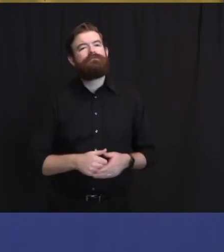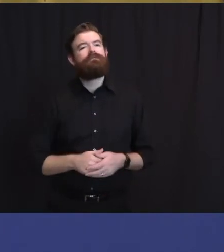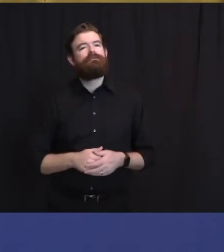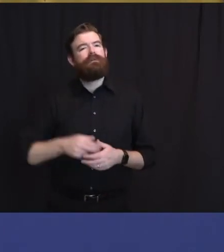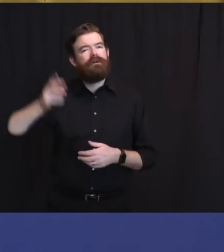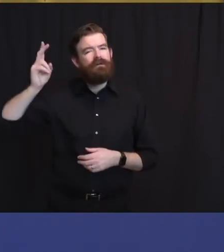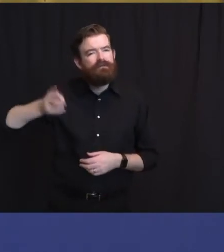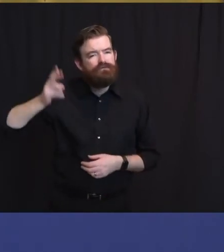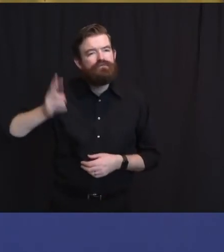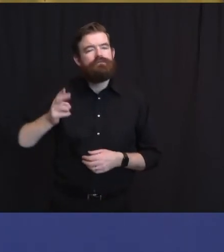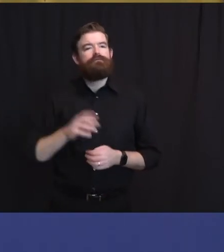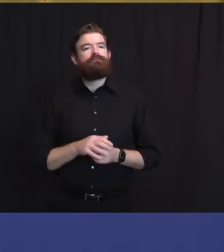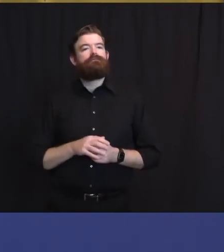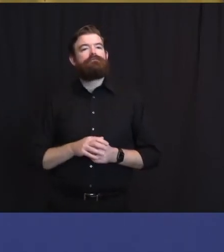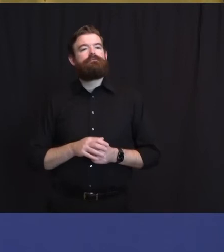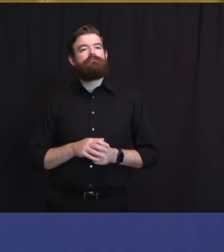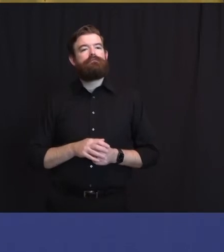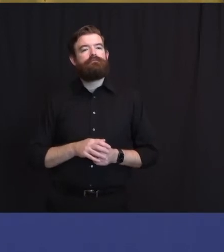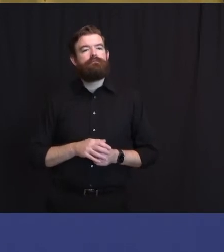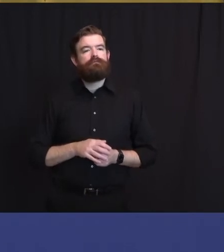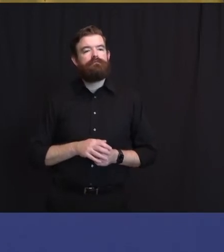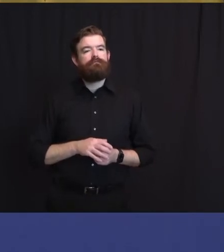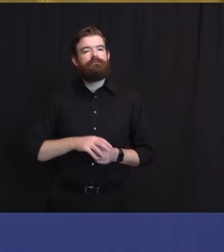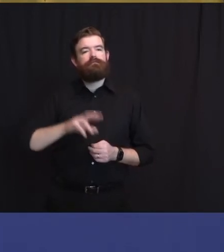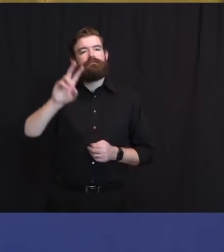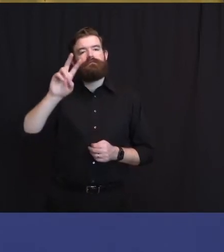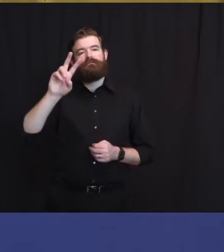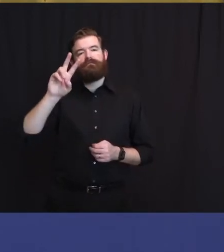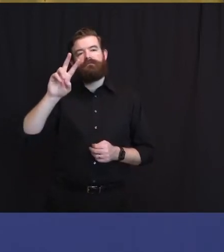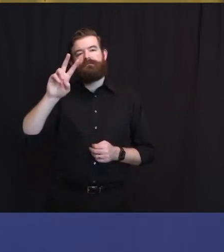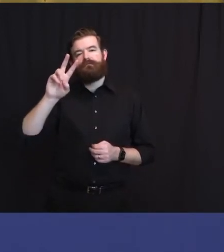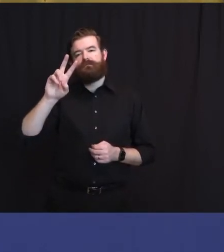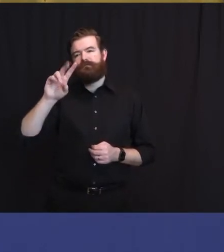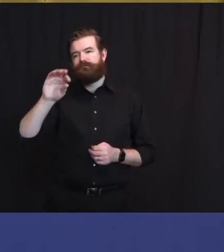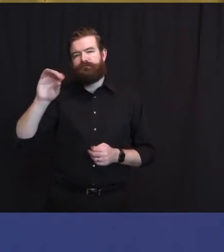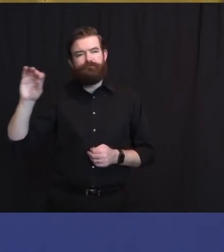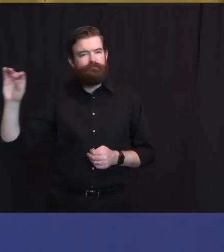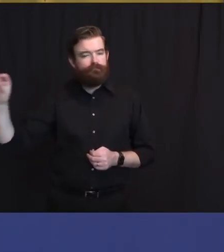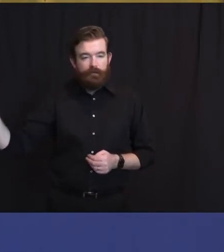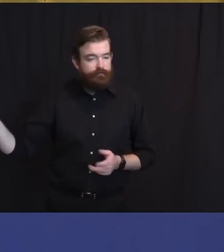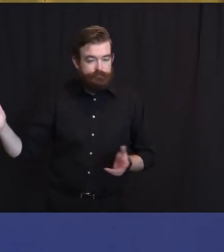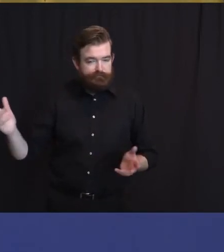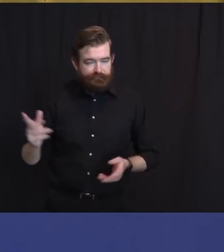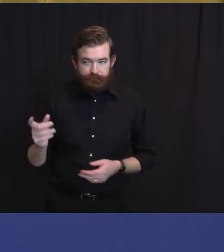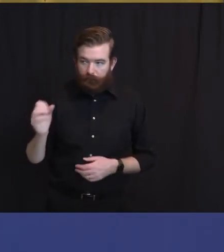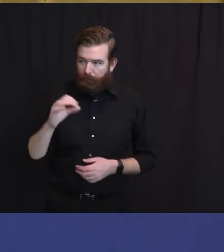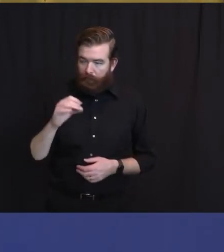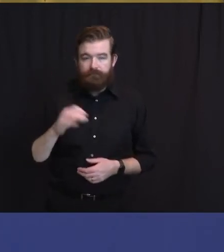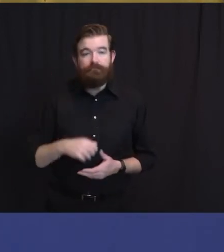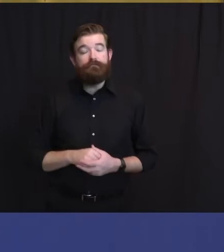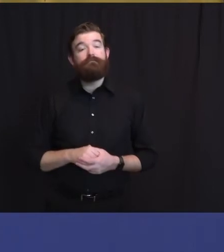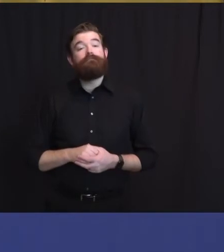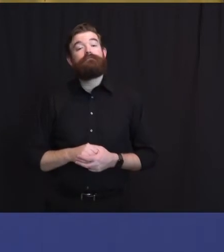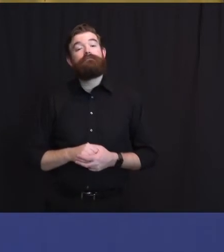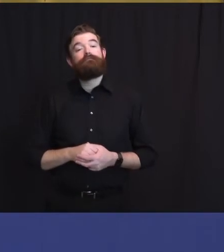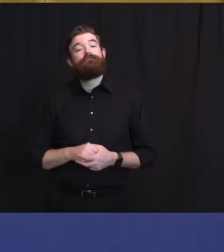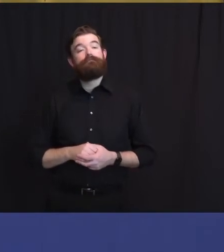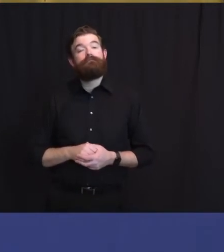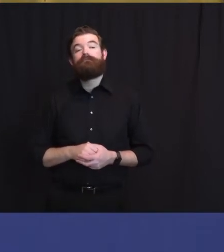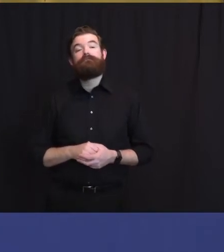venture capital, literally everything. We have gone, this is the way I think of it, we've gone from a corporate giveaway plan to an